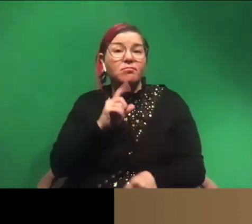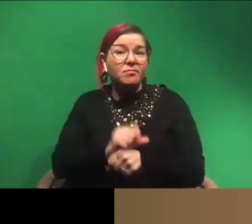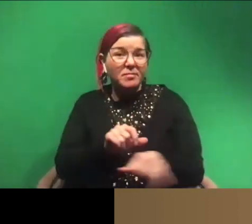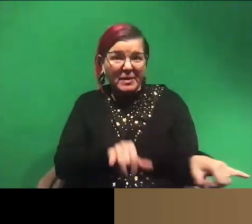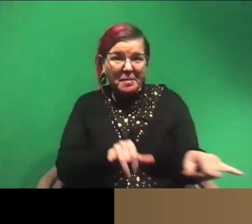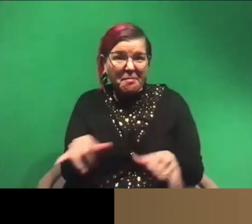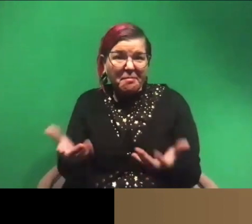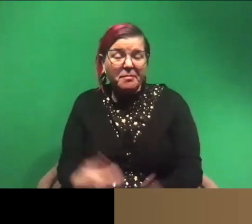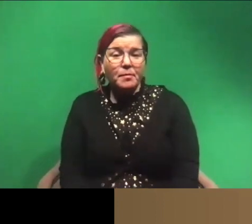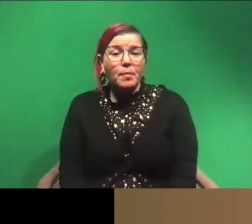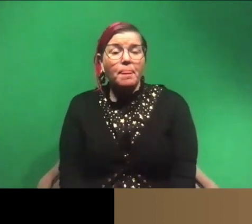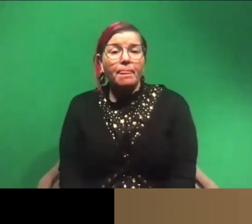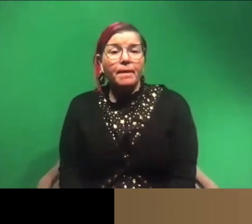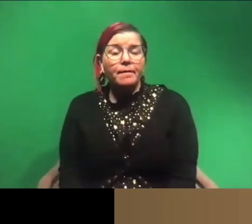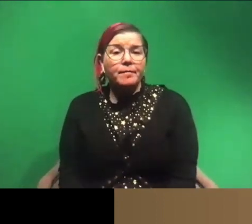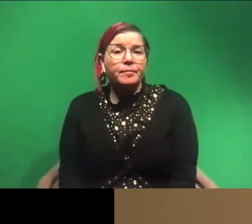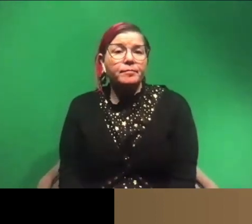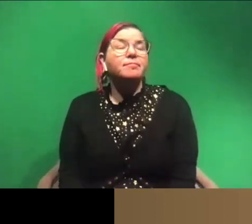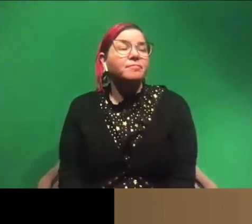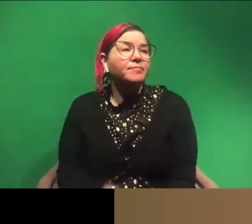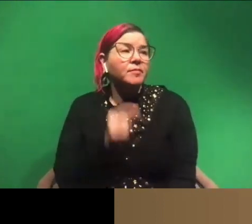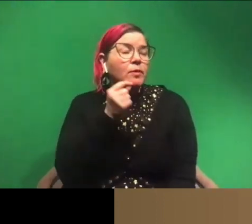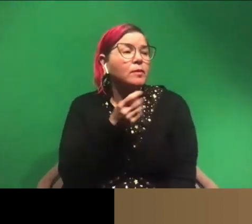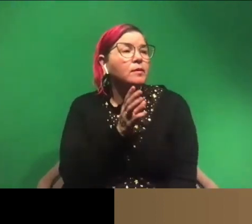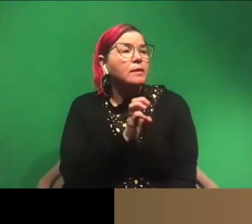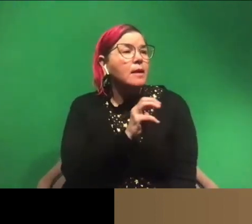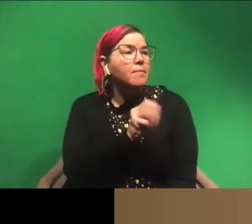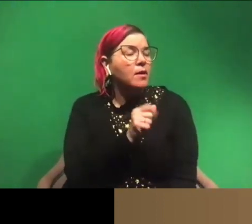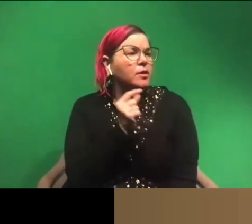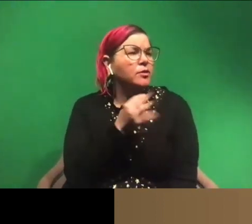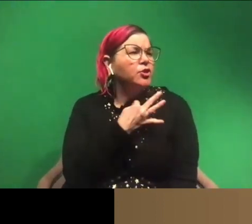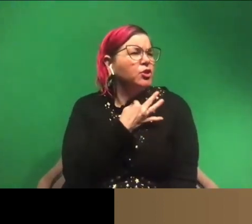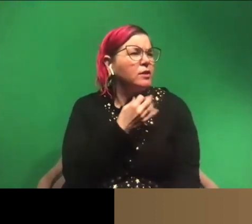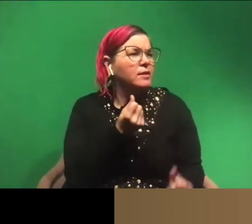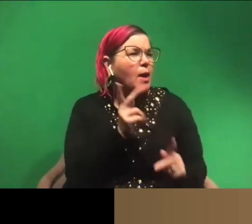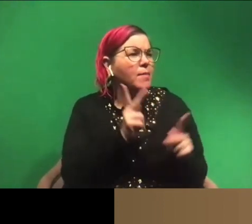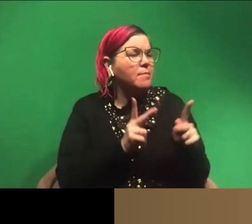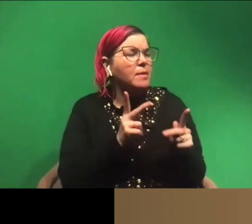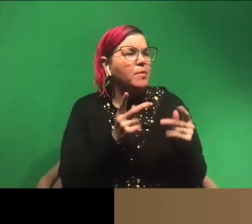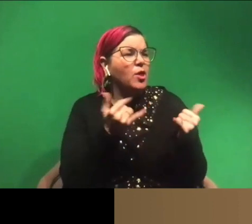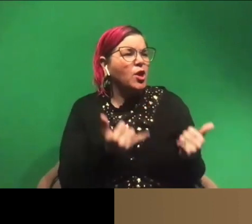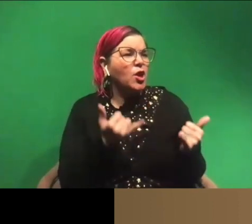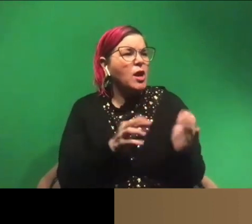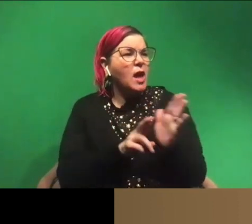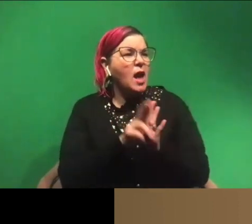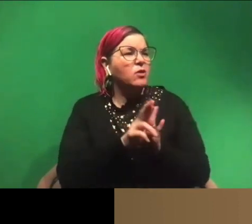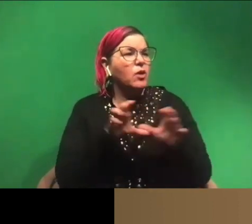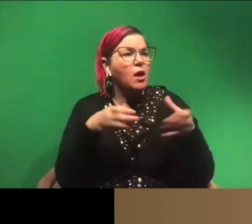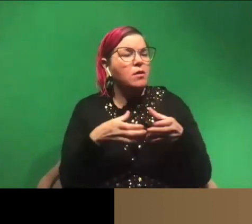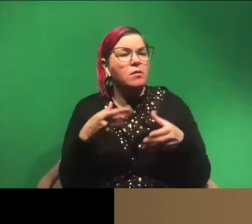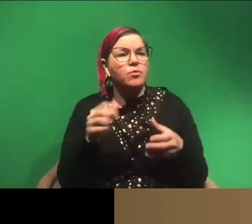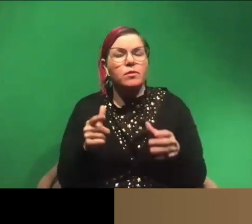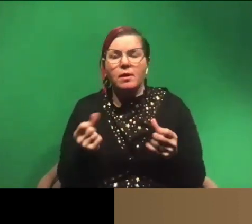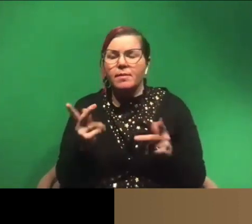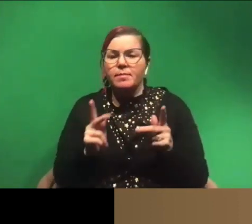different. Cool. Emma would like to know, how many people are in the current astronaut pool? Oh, that's